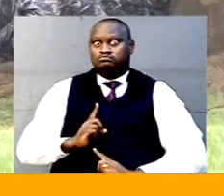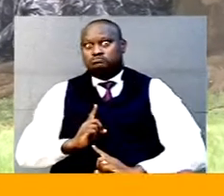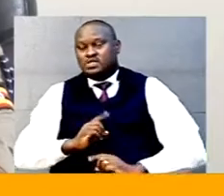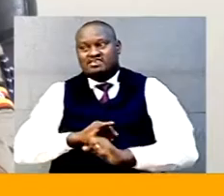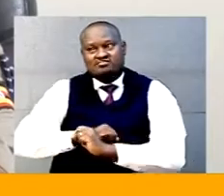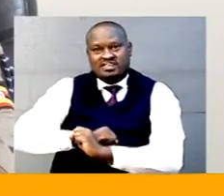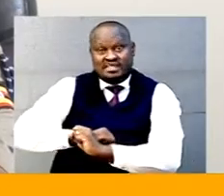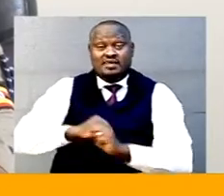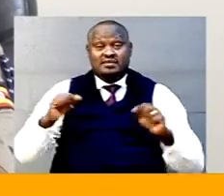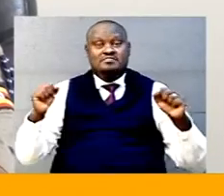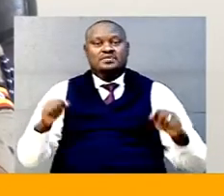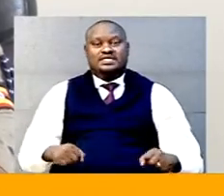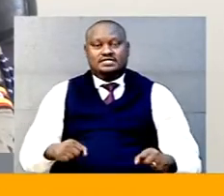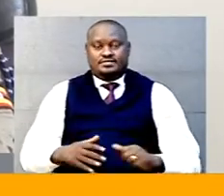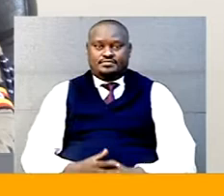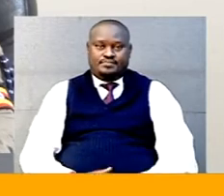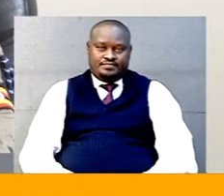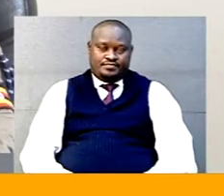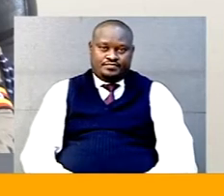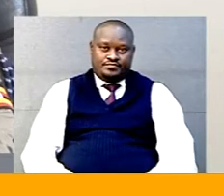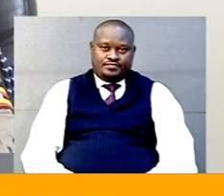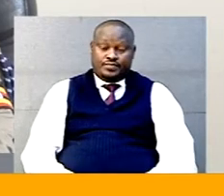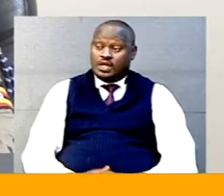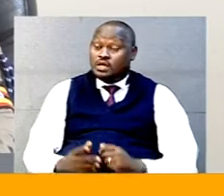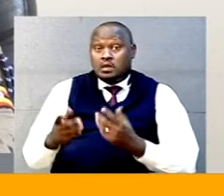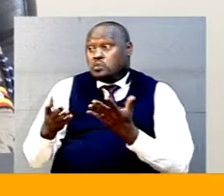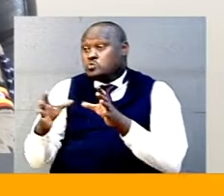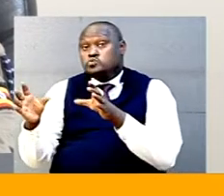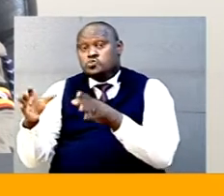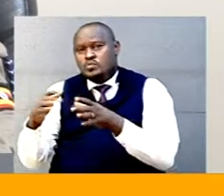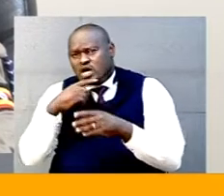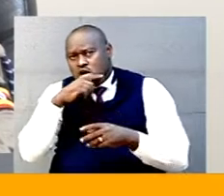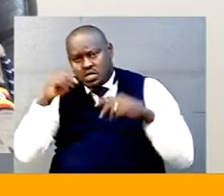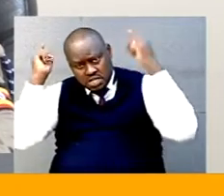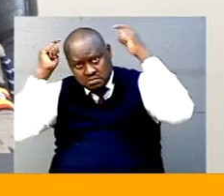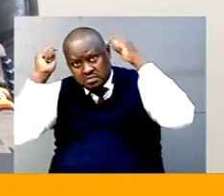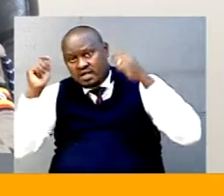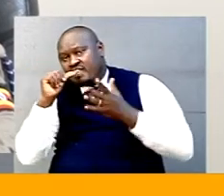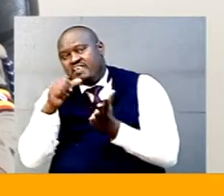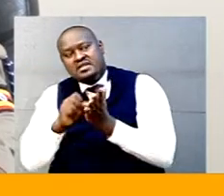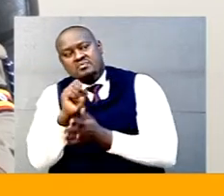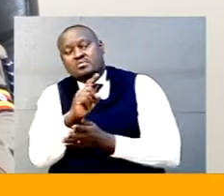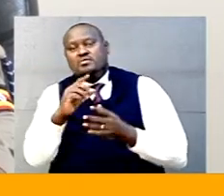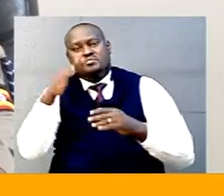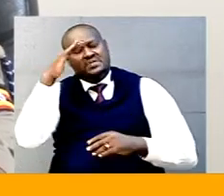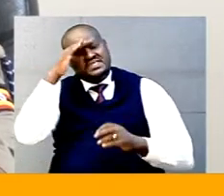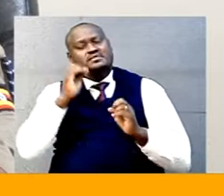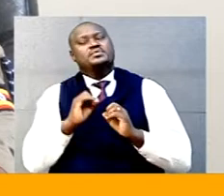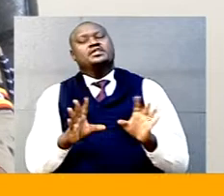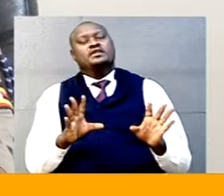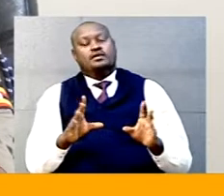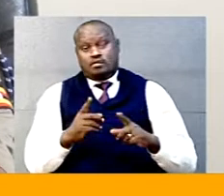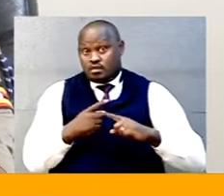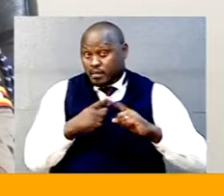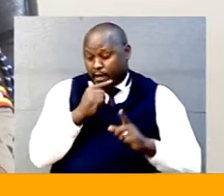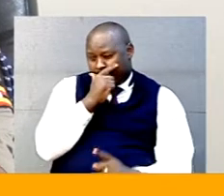elements. None of these have notified the police to plan on that, but what we know, the intelligence we